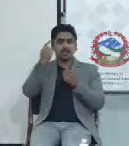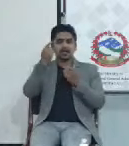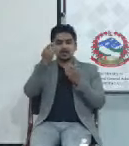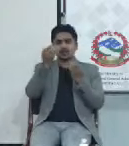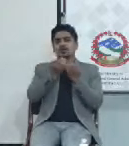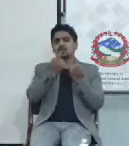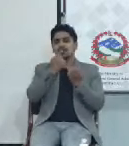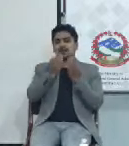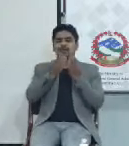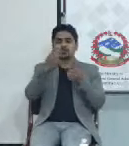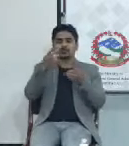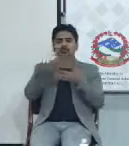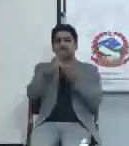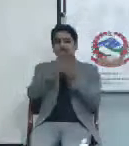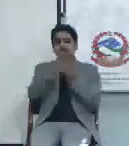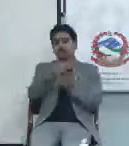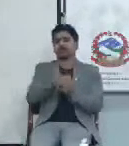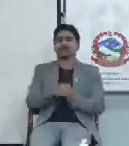It's about the COVID.